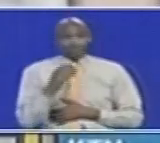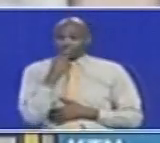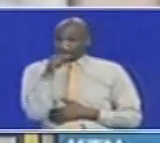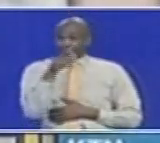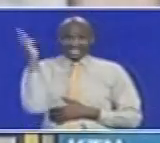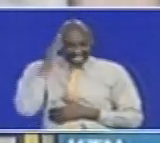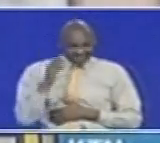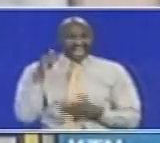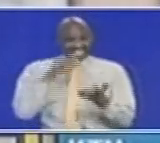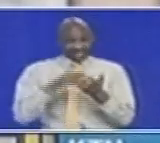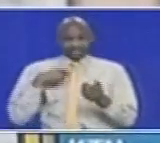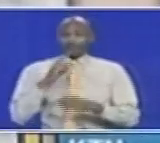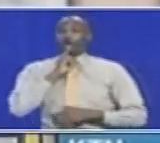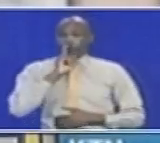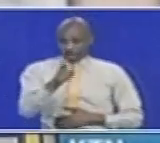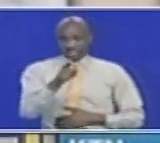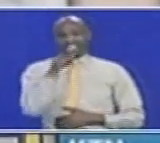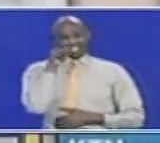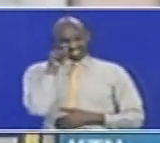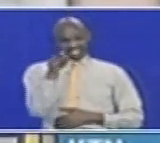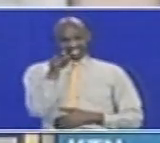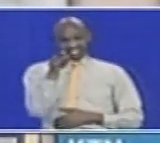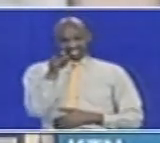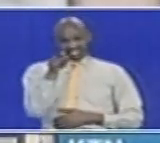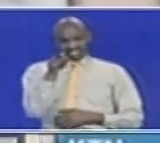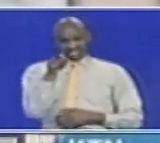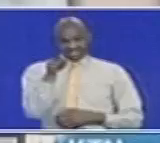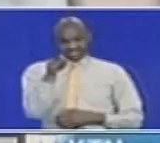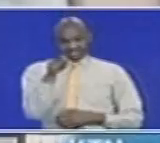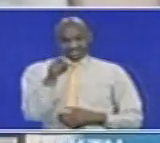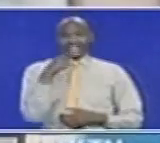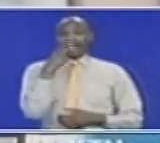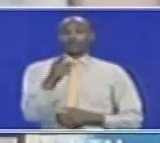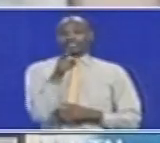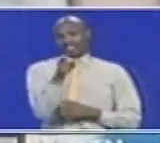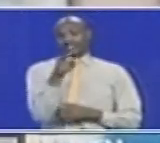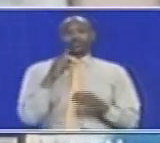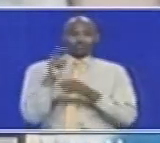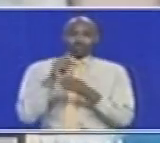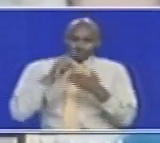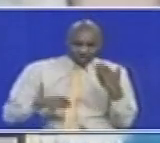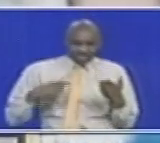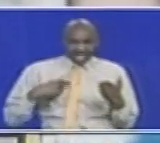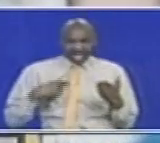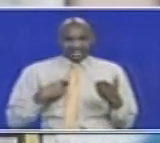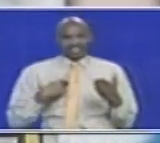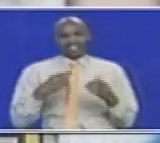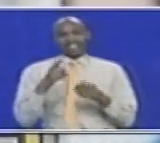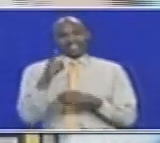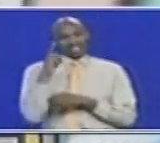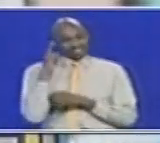he issue that kind of pronouncement using a subsidiary